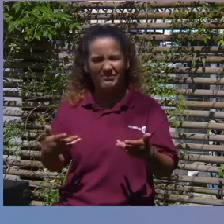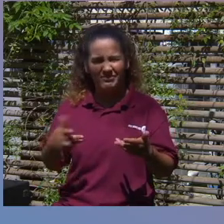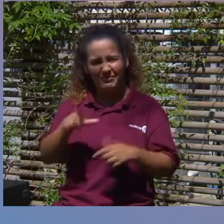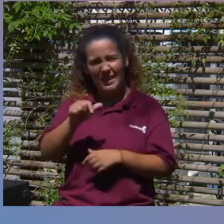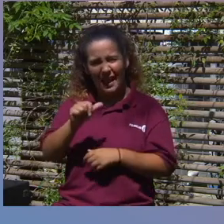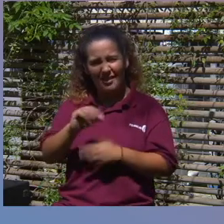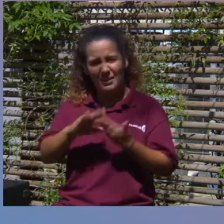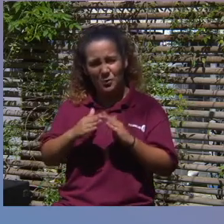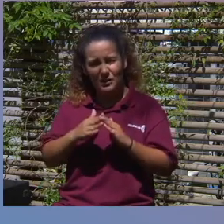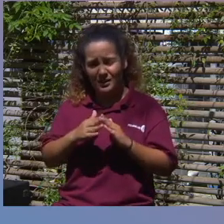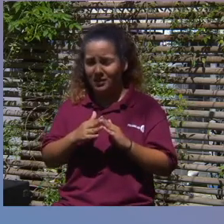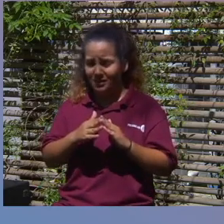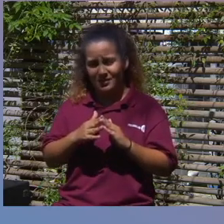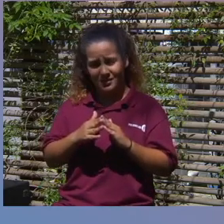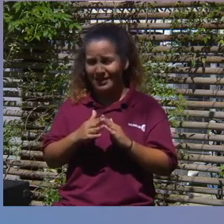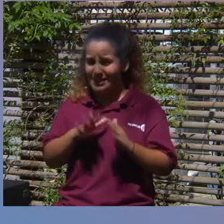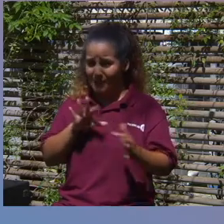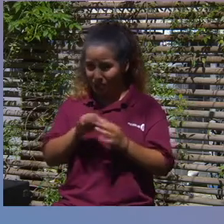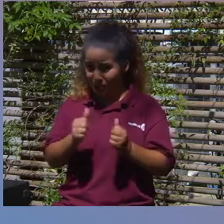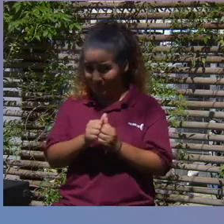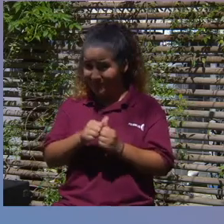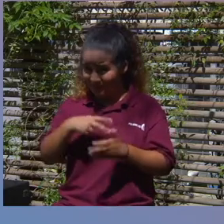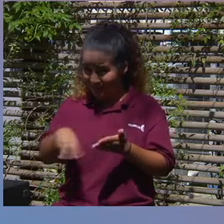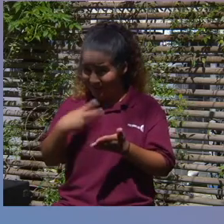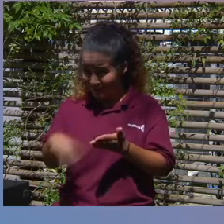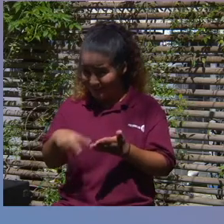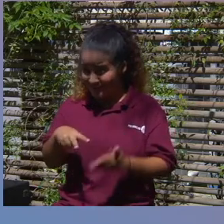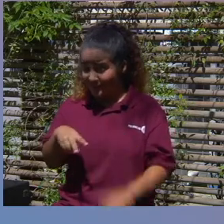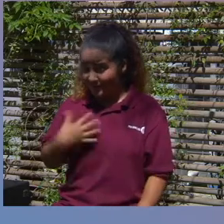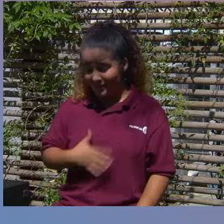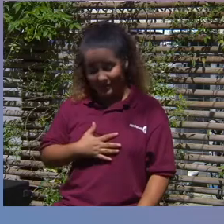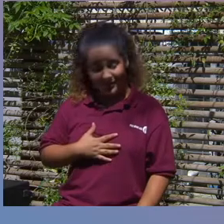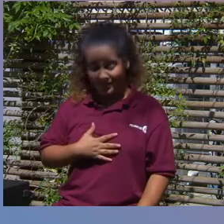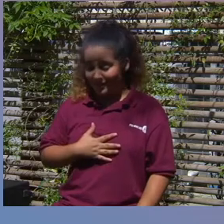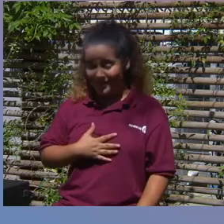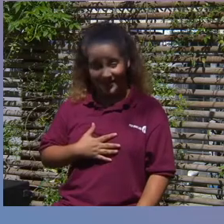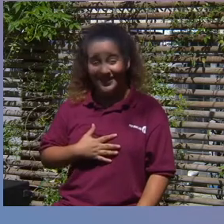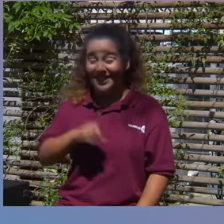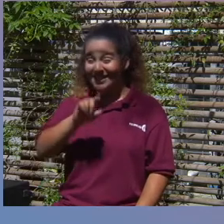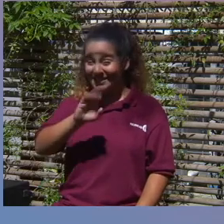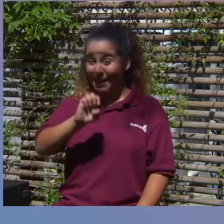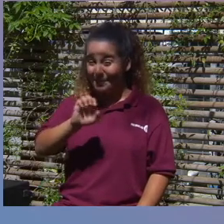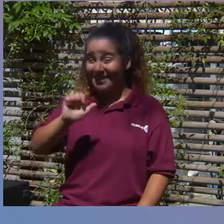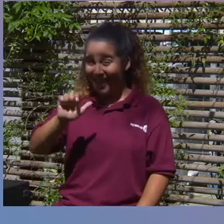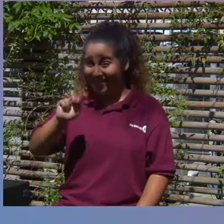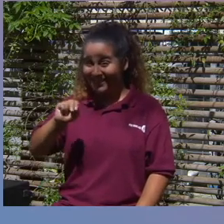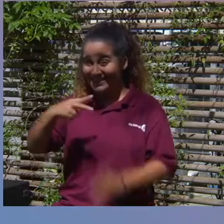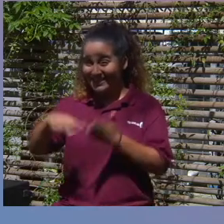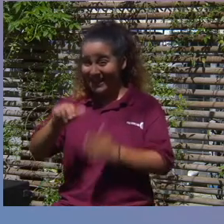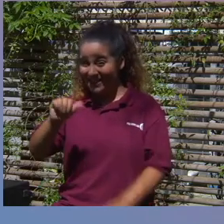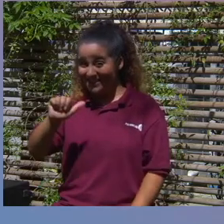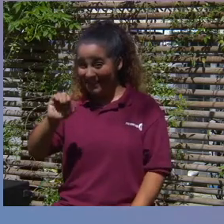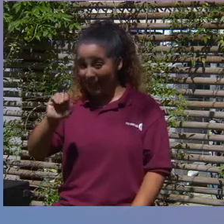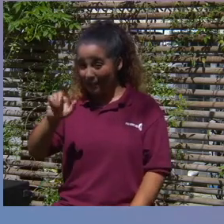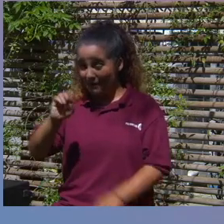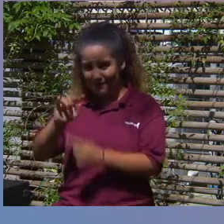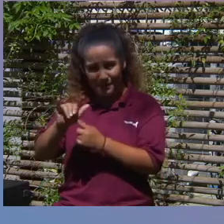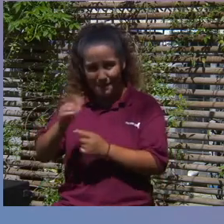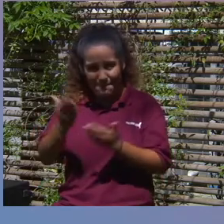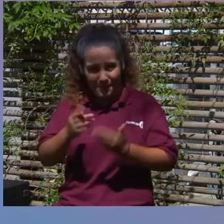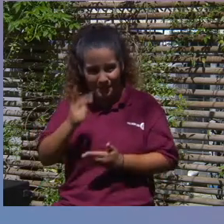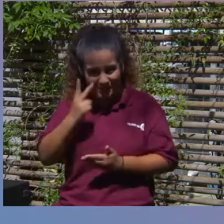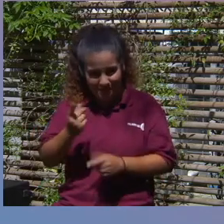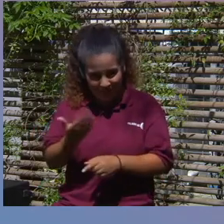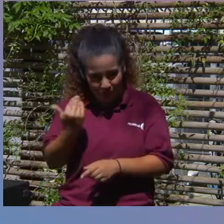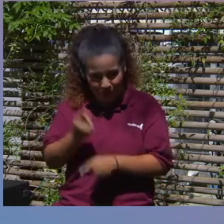Los Angeles community, particularly around dance, right? The Debbie Allen Dance Academy, which has a new center donated by Shonda Rhimes. Y'all might have saw it in the